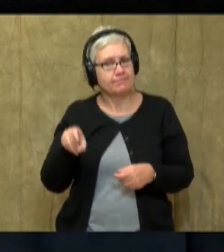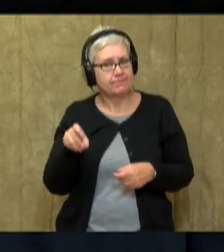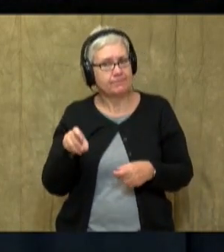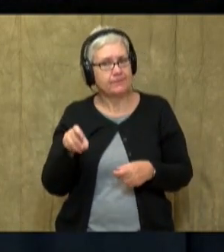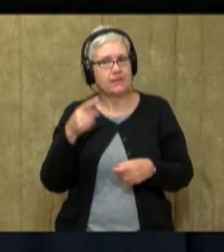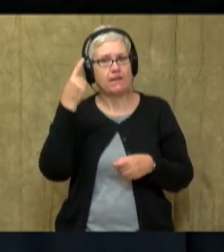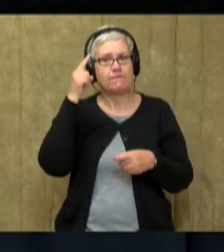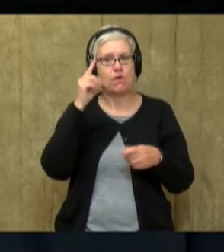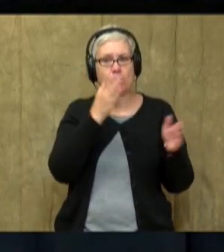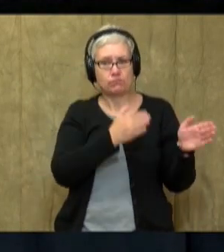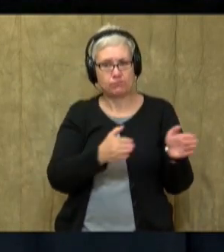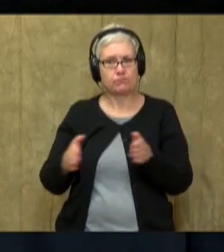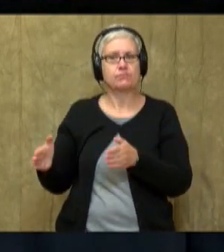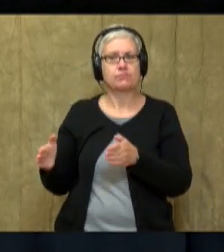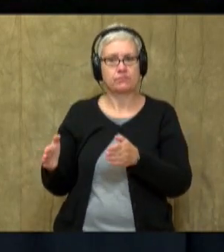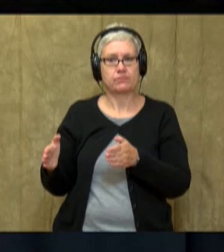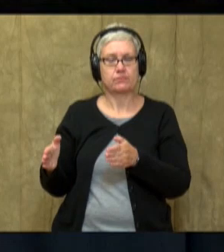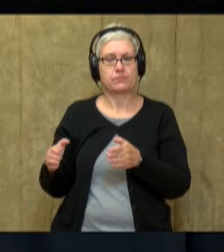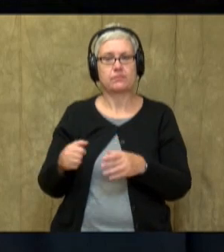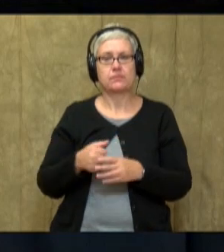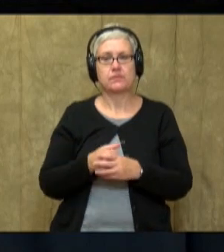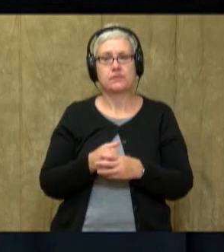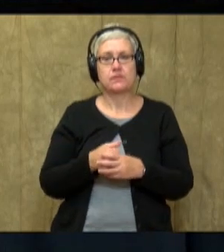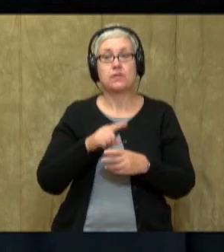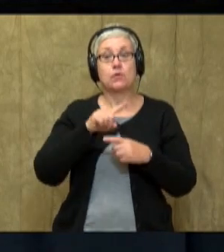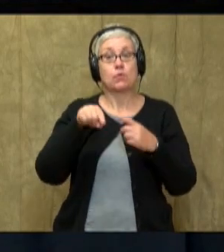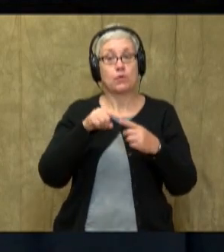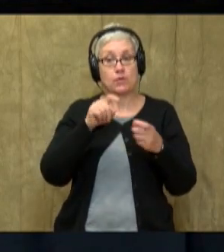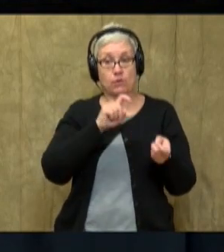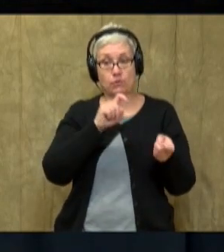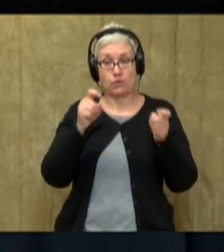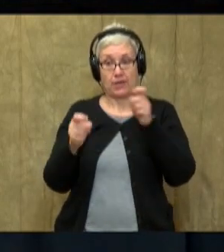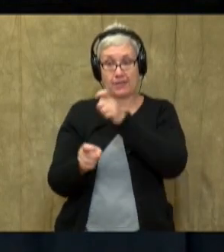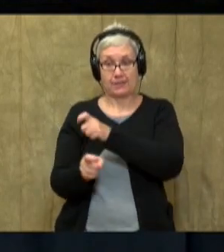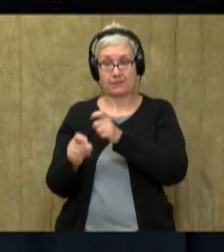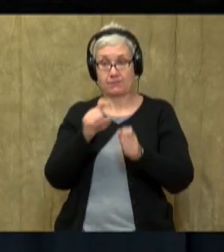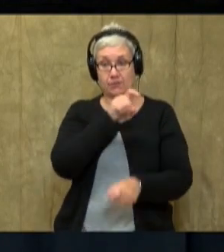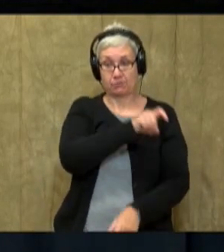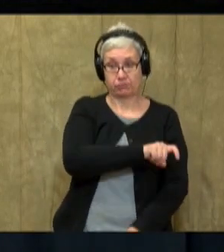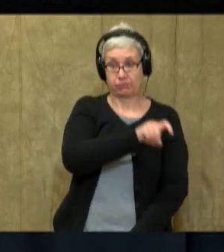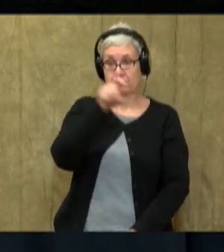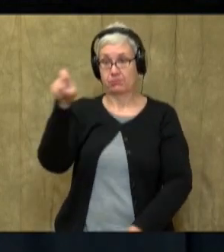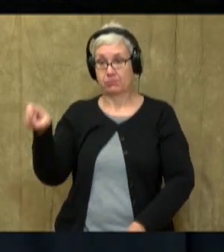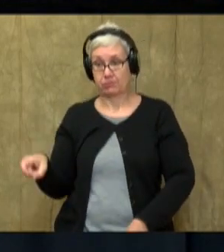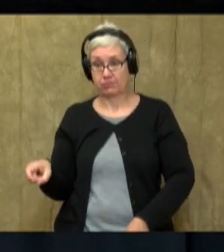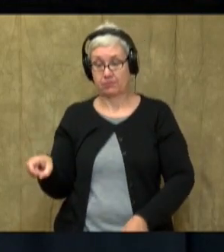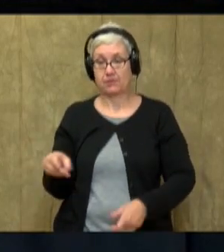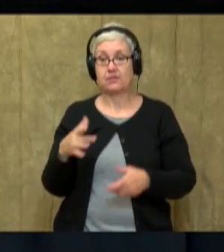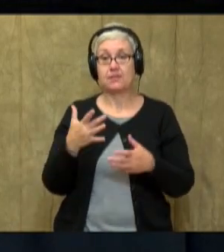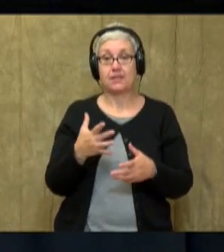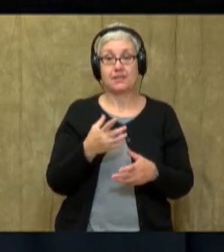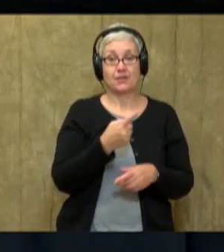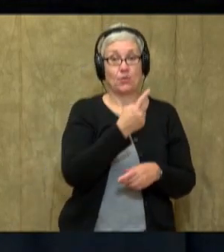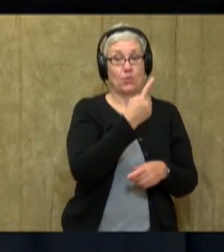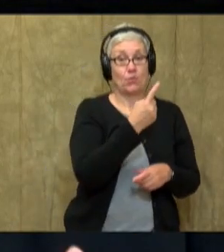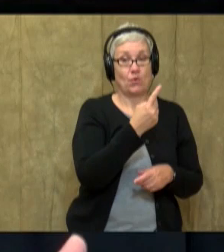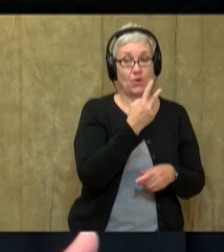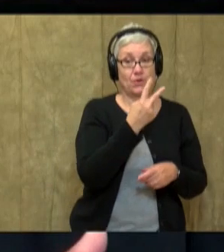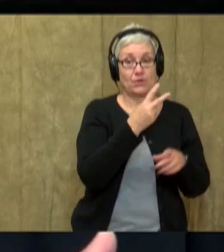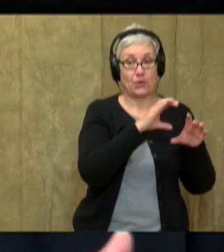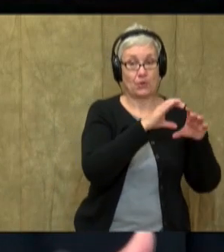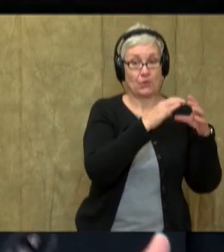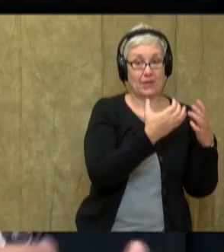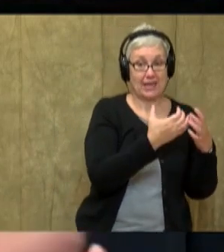you have mapped out everything. Knowing that when you're transitioning, especially if you're going from perhaps staying in one or two classes a day